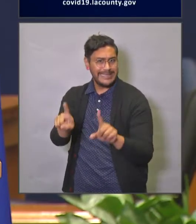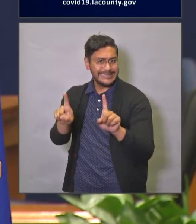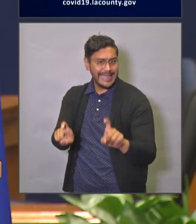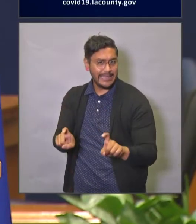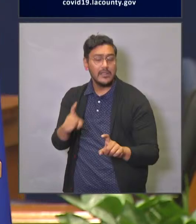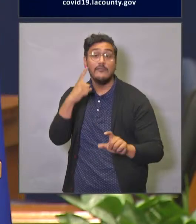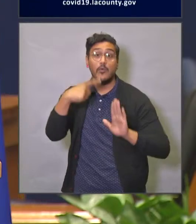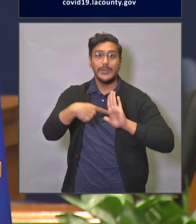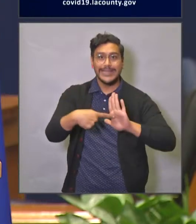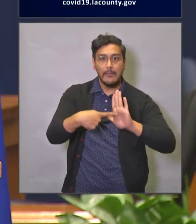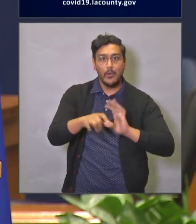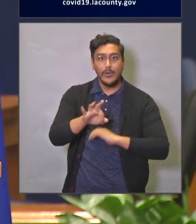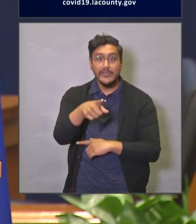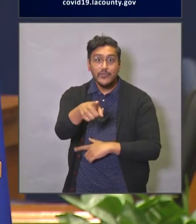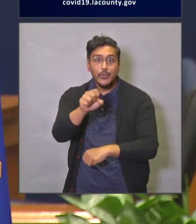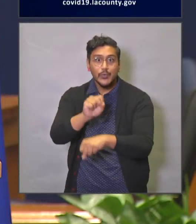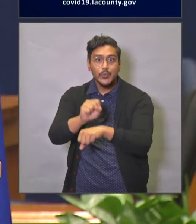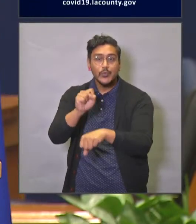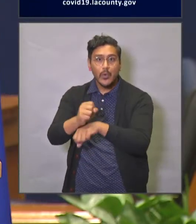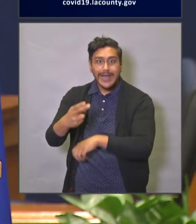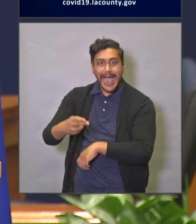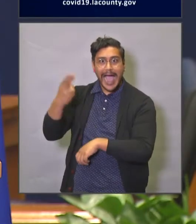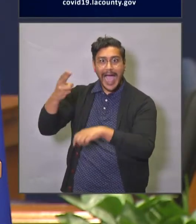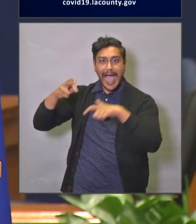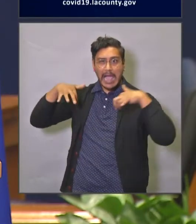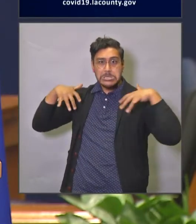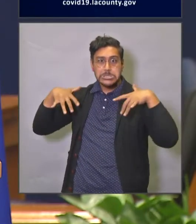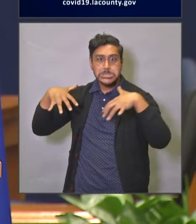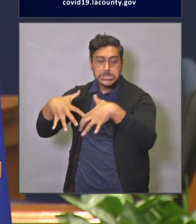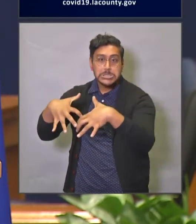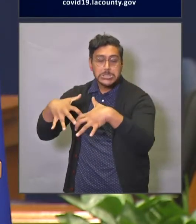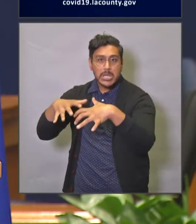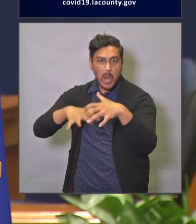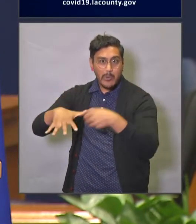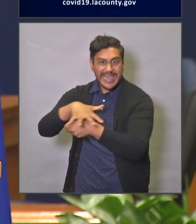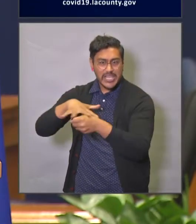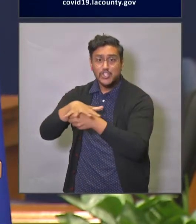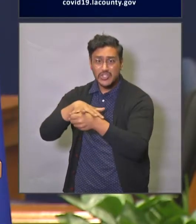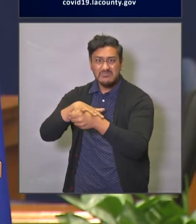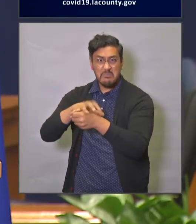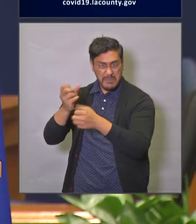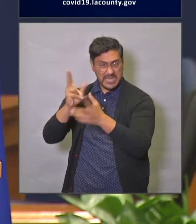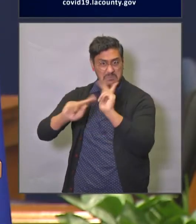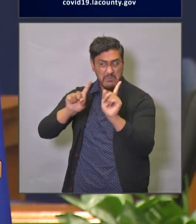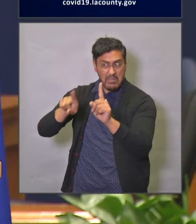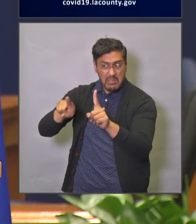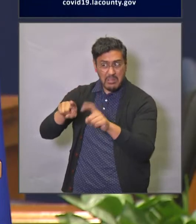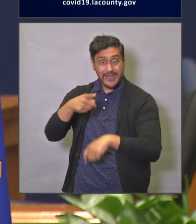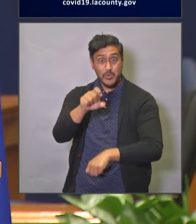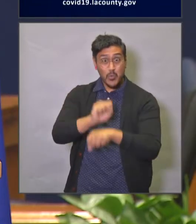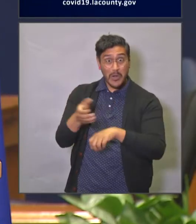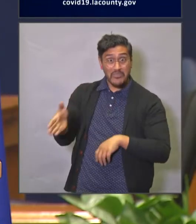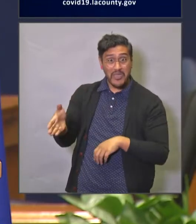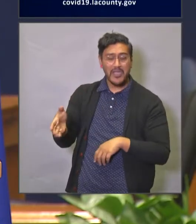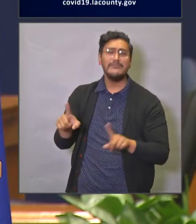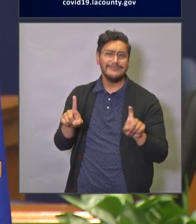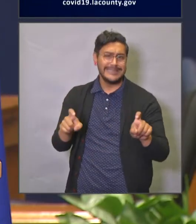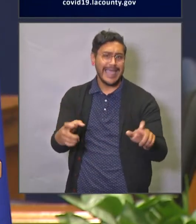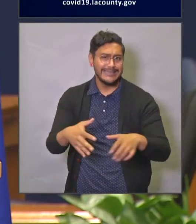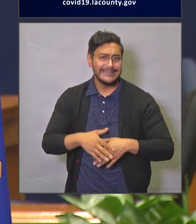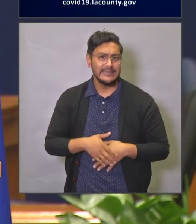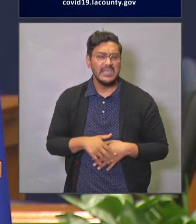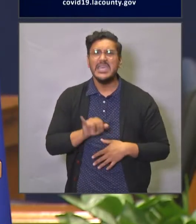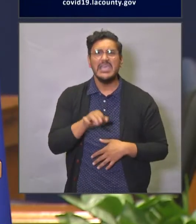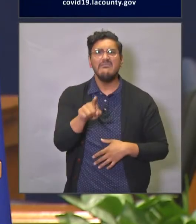live and work in high-risk congregate settings and other locations. And if you have any questions about whether or not you need to be tested, you can always speak